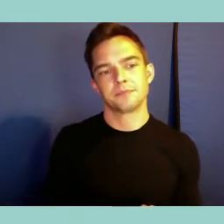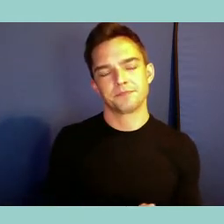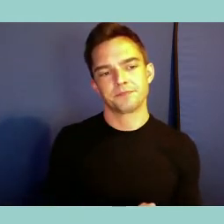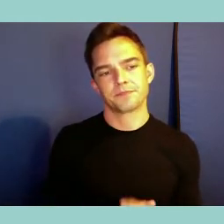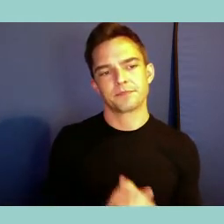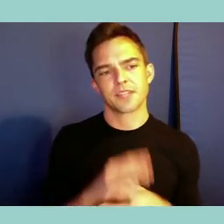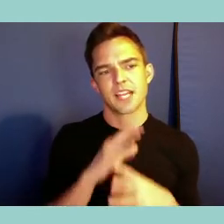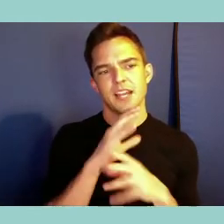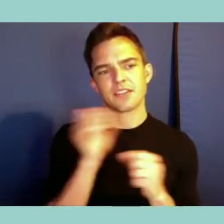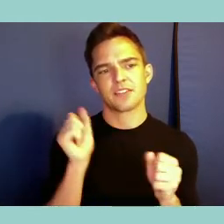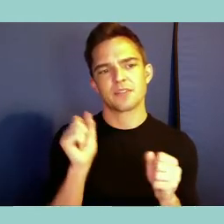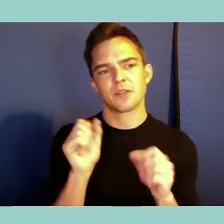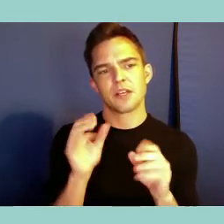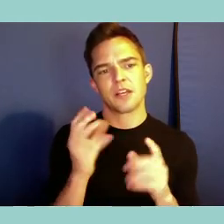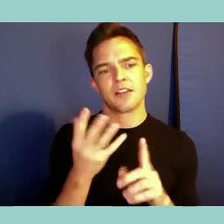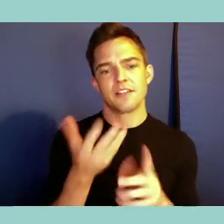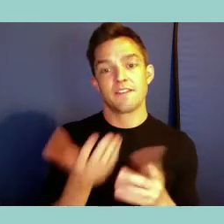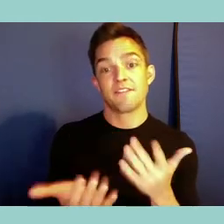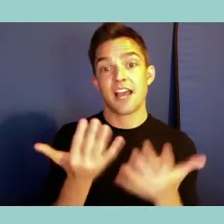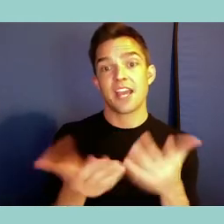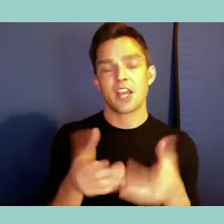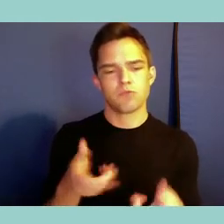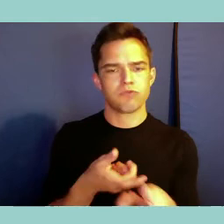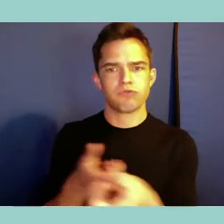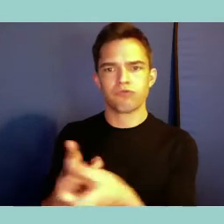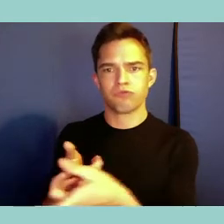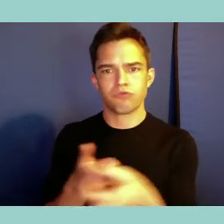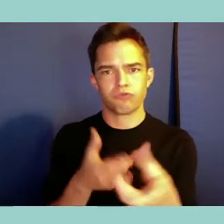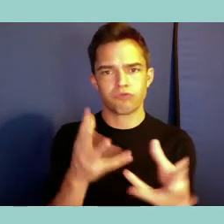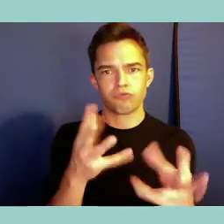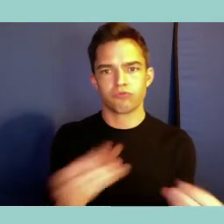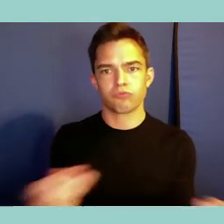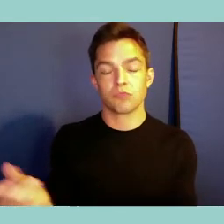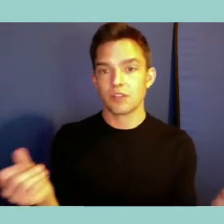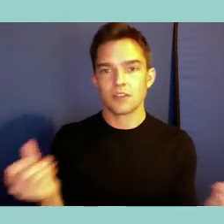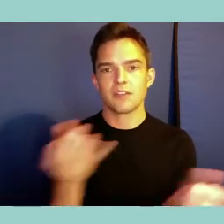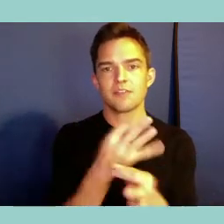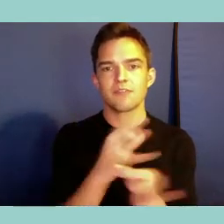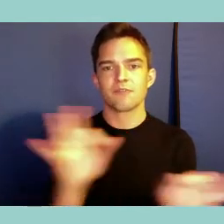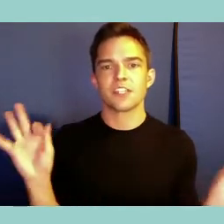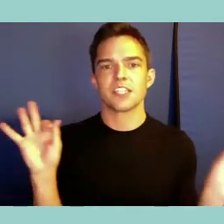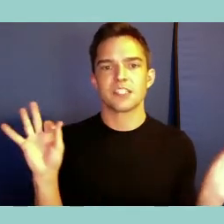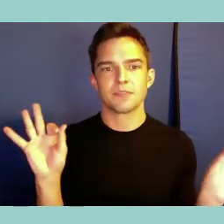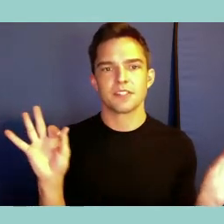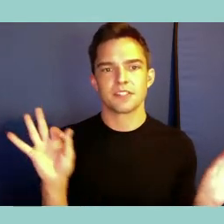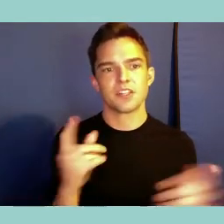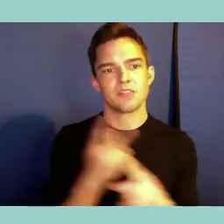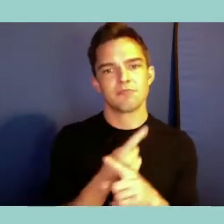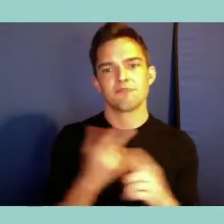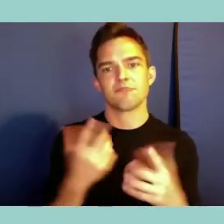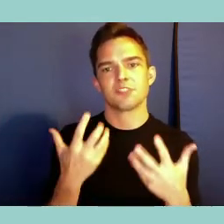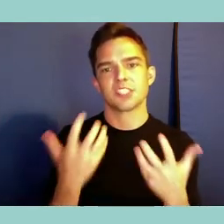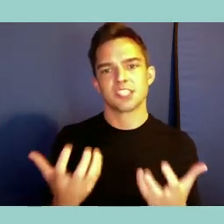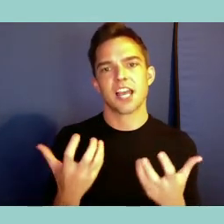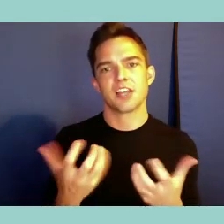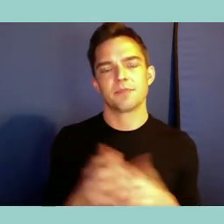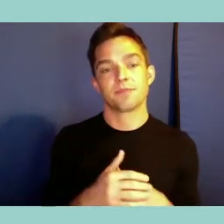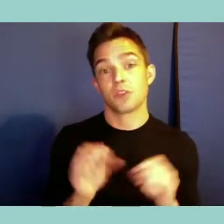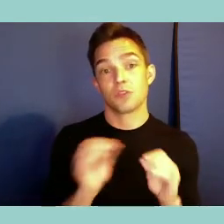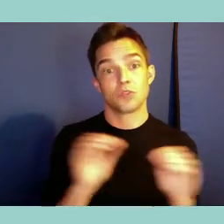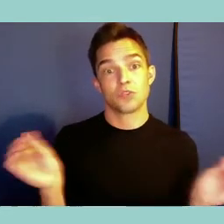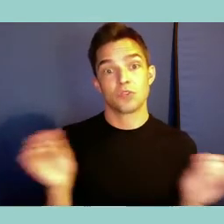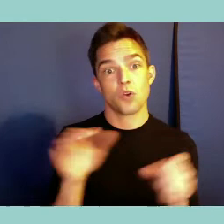I'm tired of putting out the fire. Freedom is all I desire. If there's